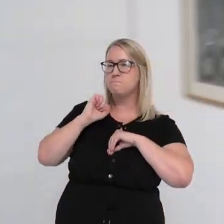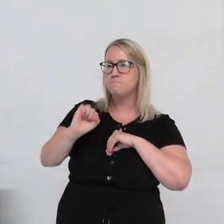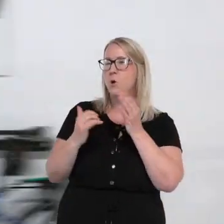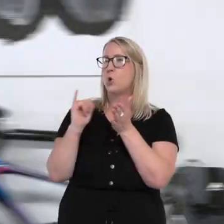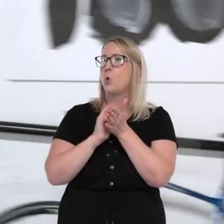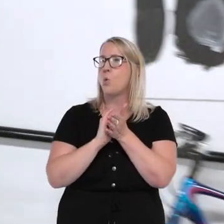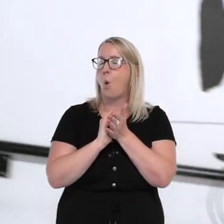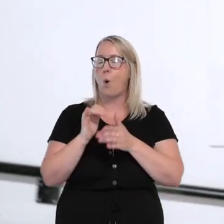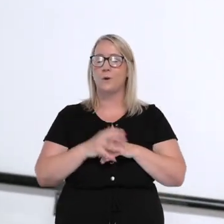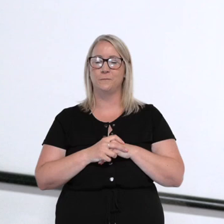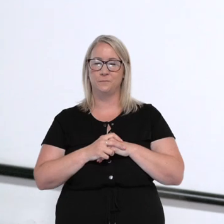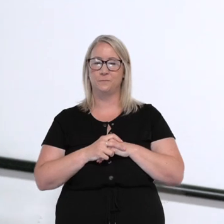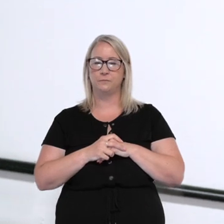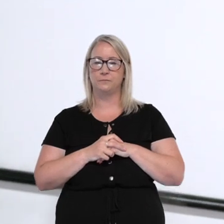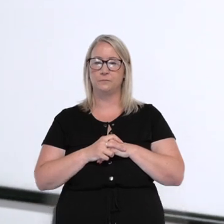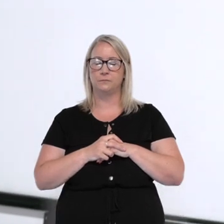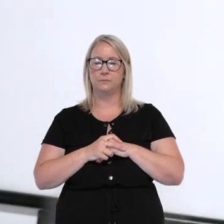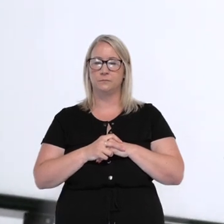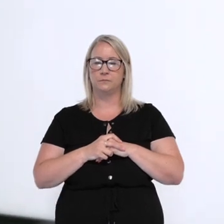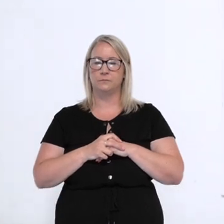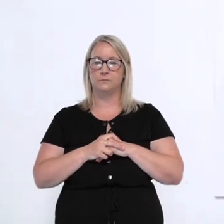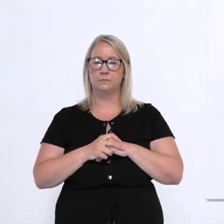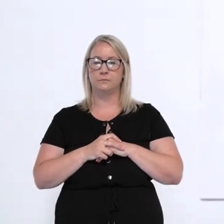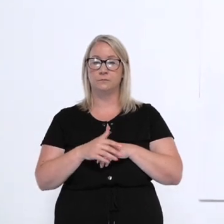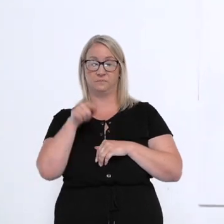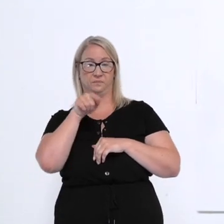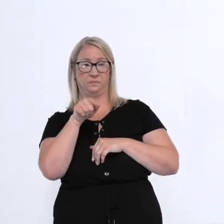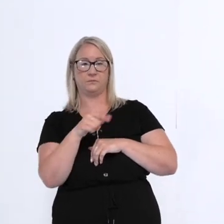And this was commissioned by